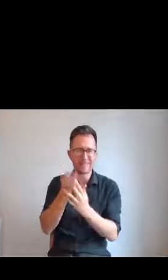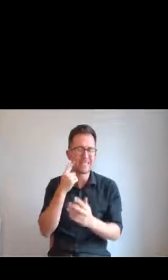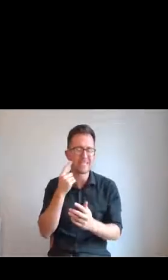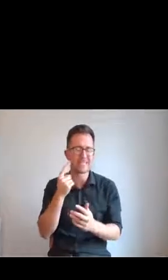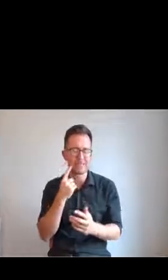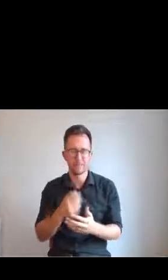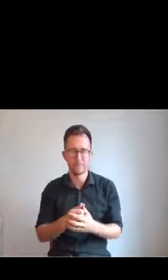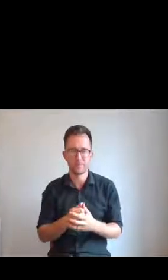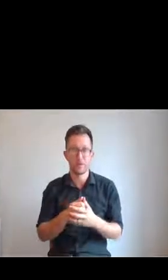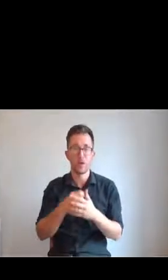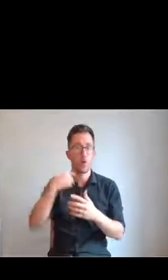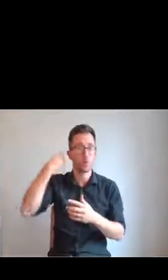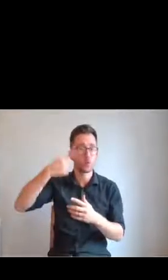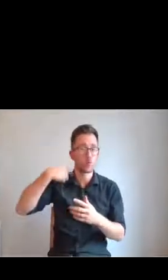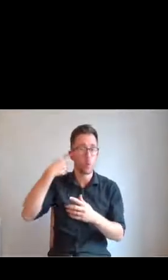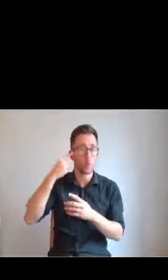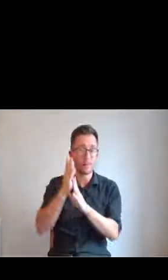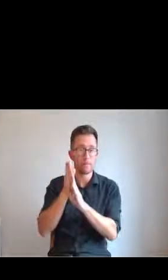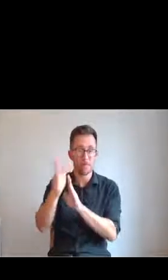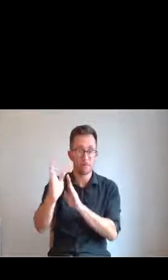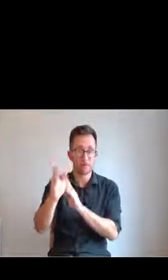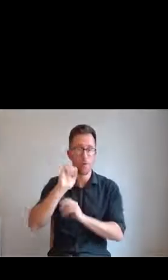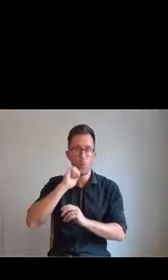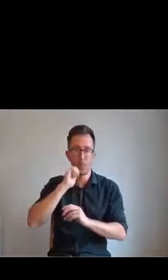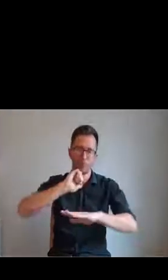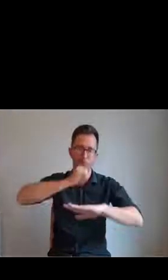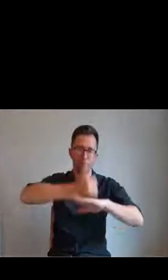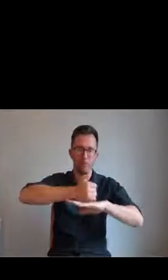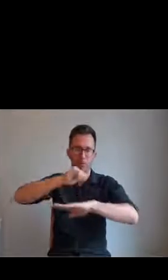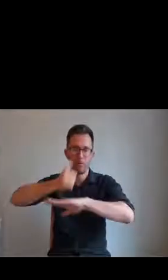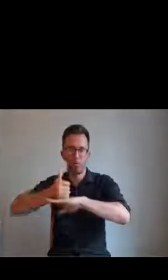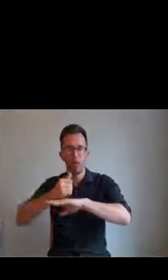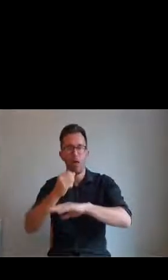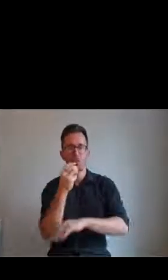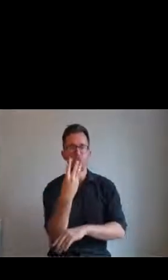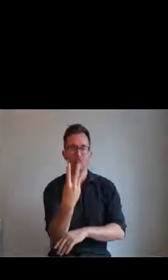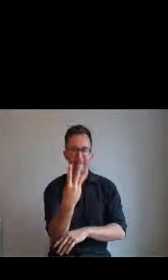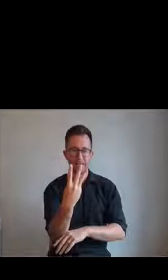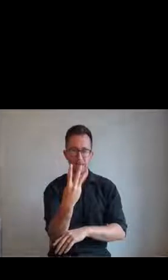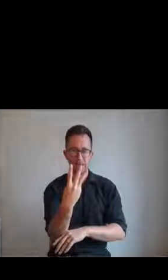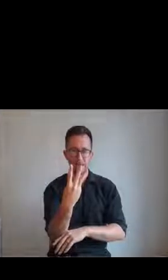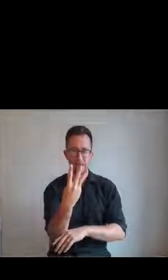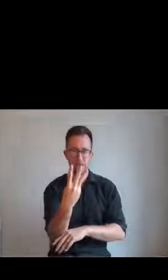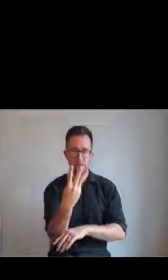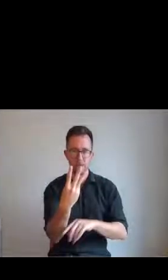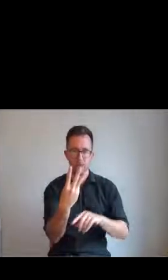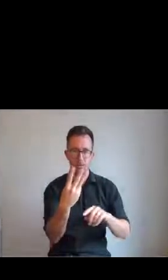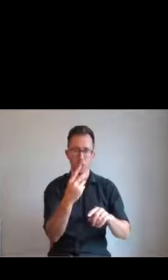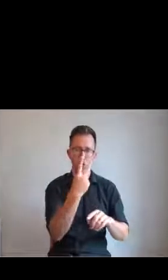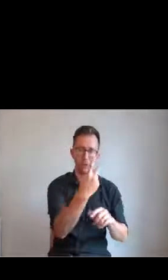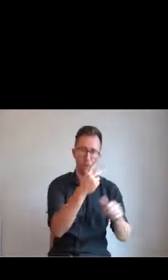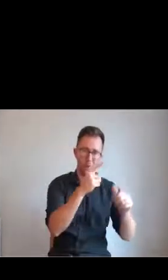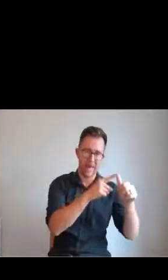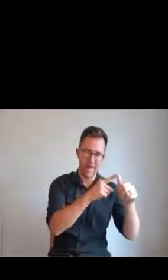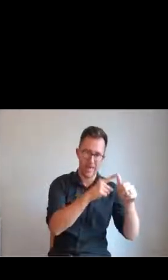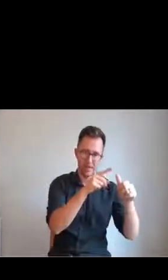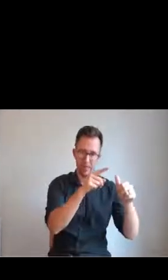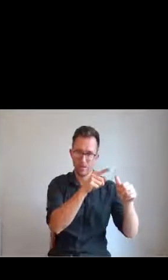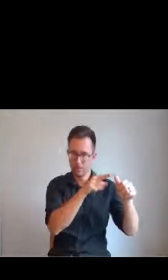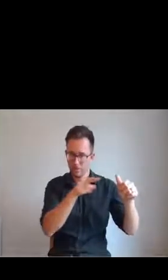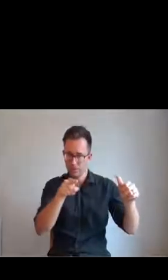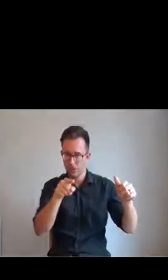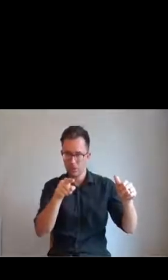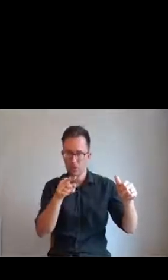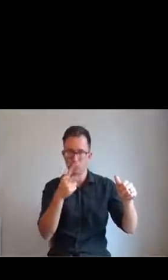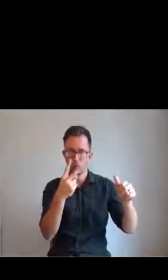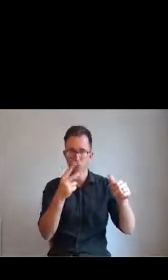For noise barriers, there are 3 proposed noise barriers in this area, as denoted by numbers 2A through to